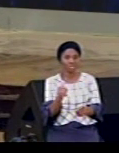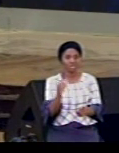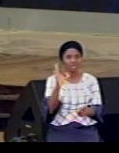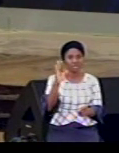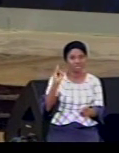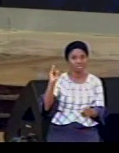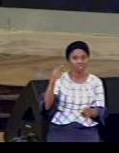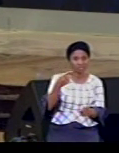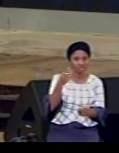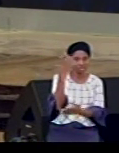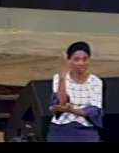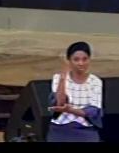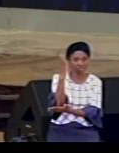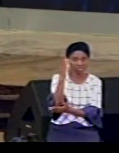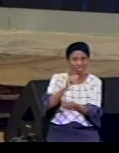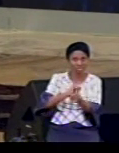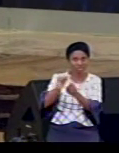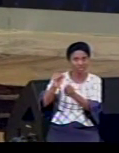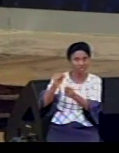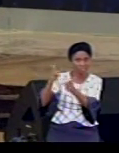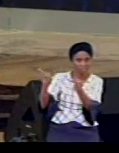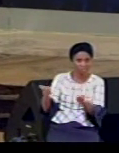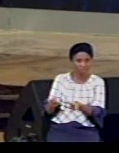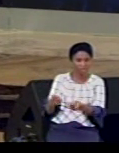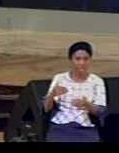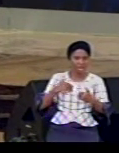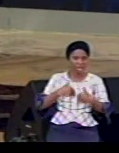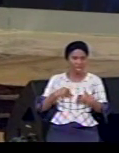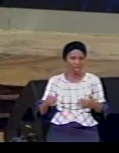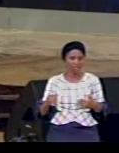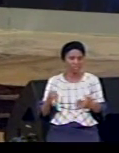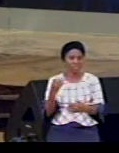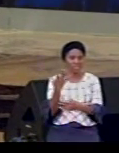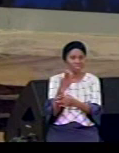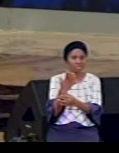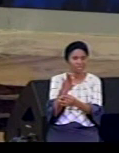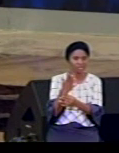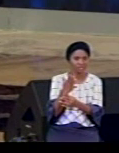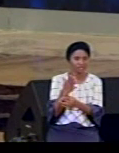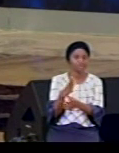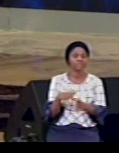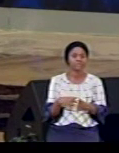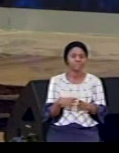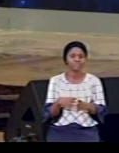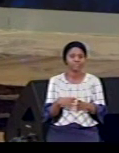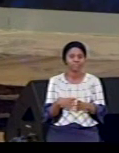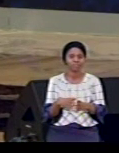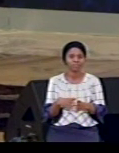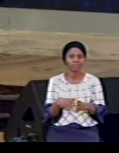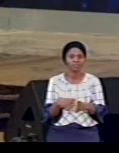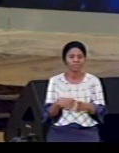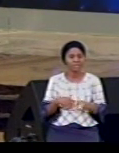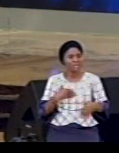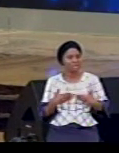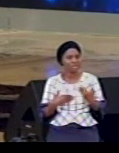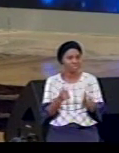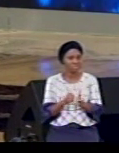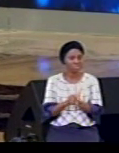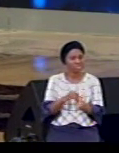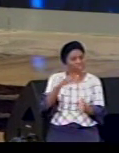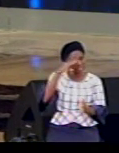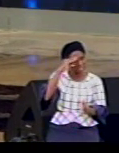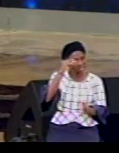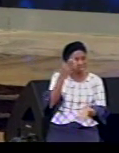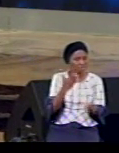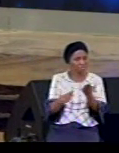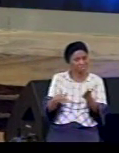off, having leaves, he came, if haply he might find